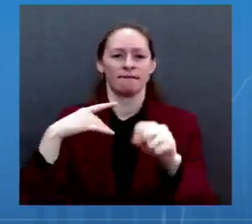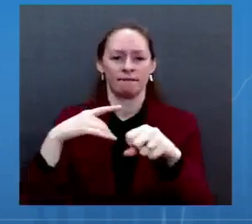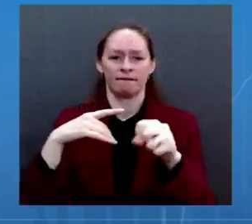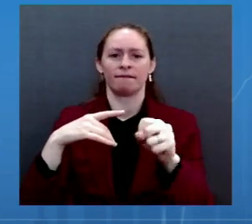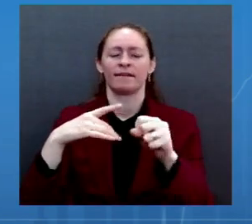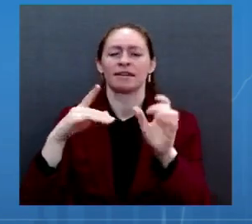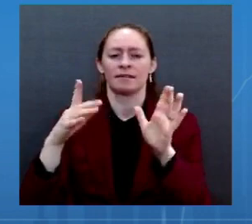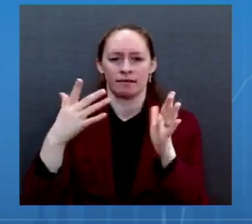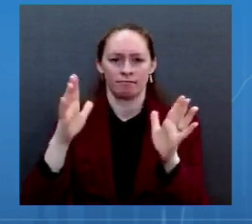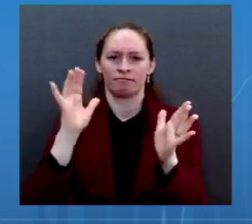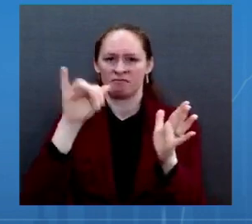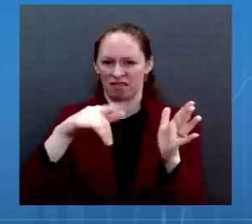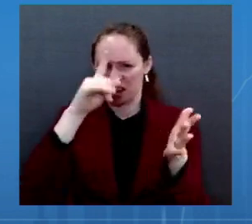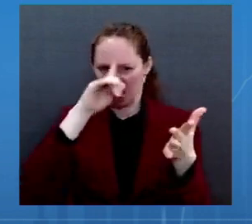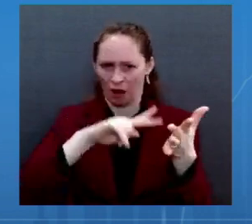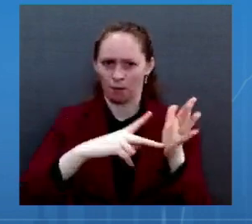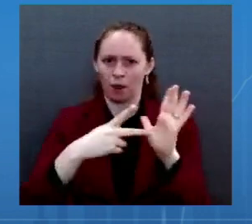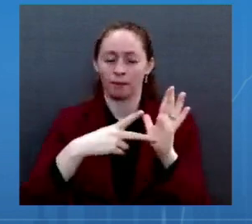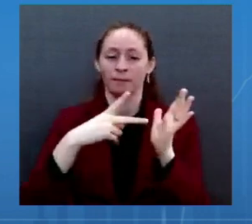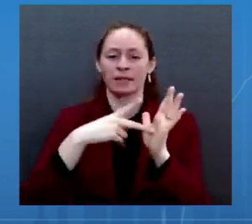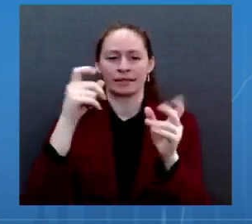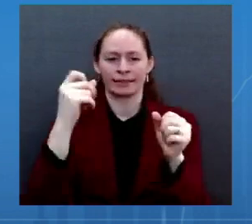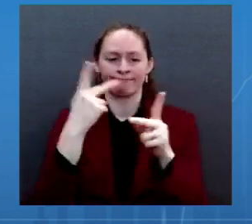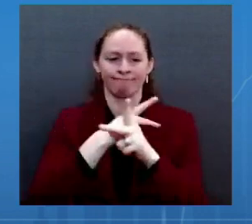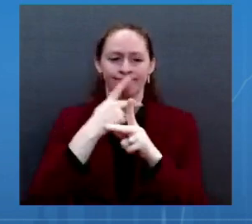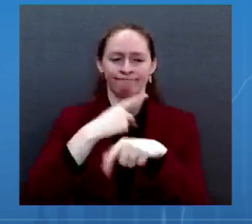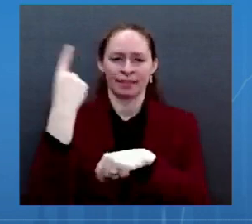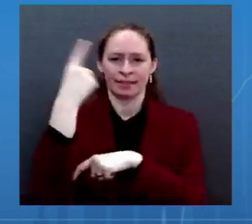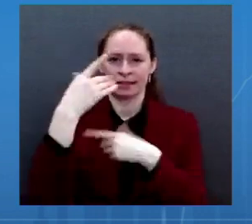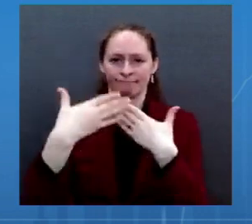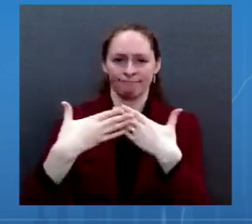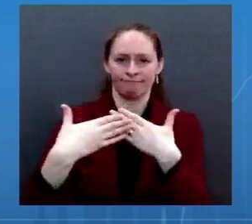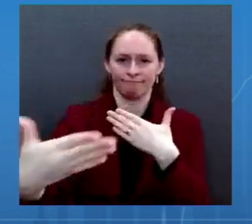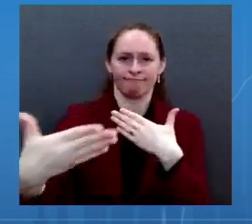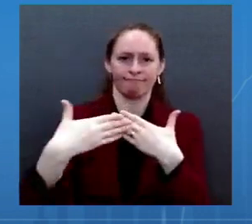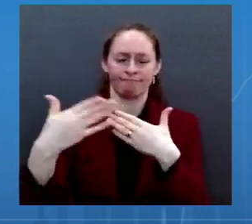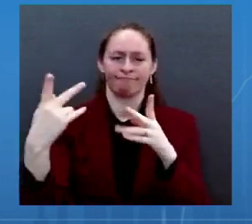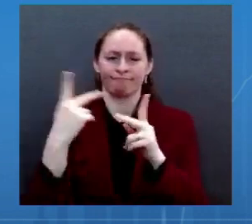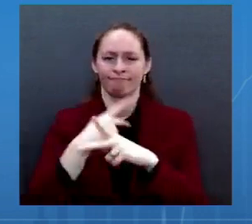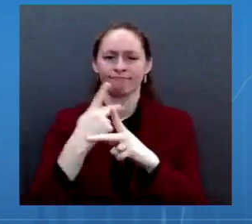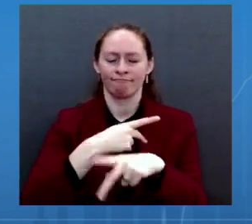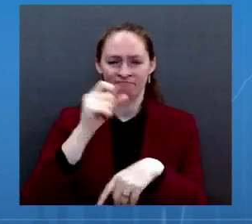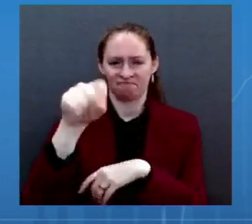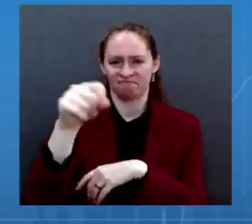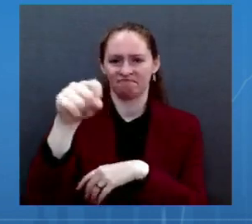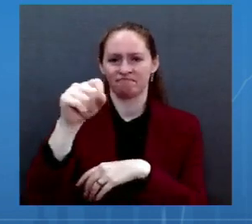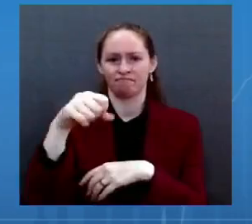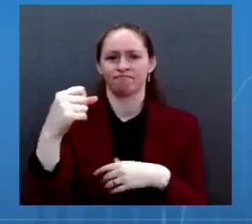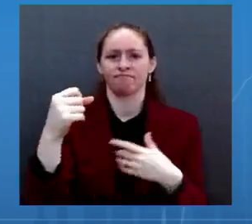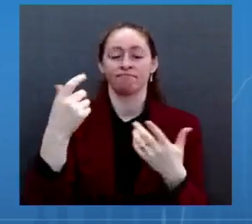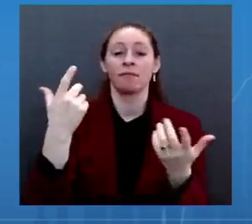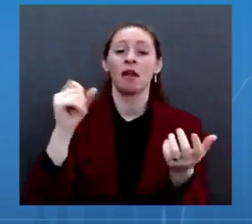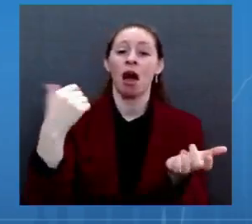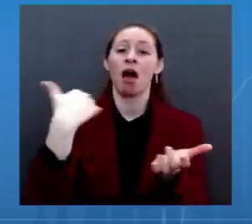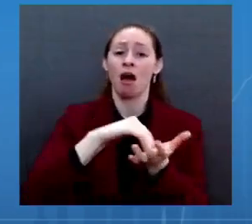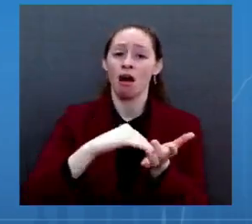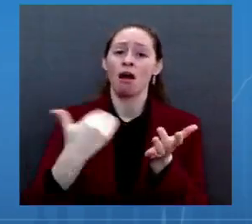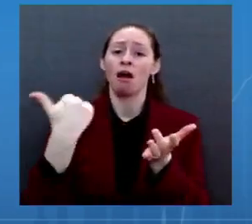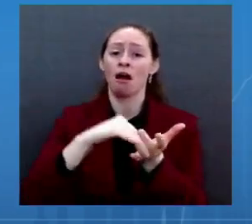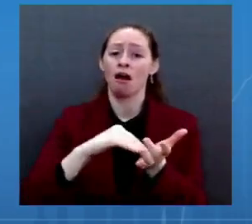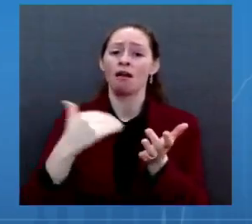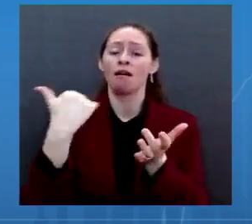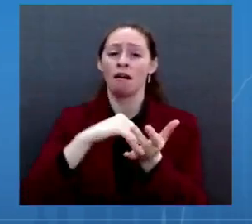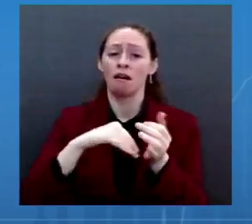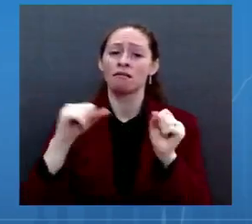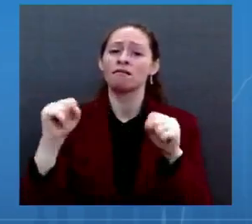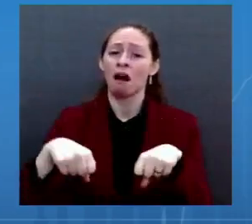they are authorized for use serially in things like test to stay, where you have a negative and another negative. You can